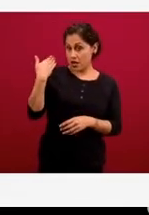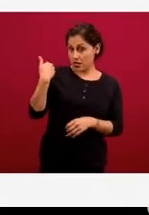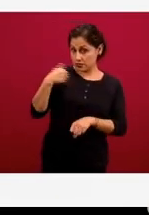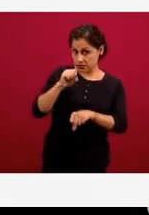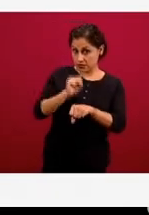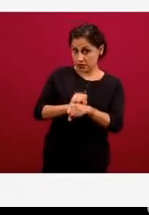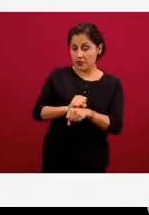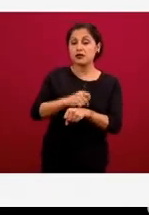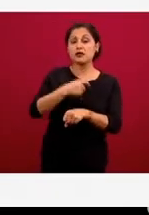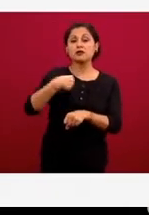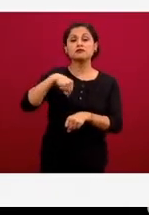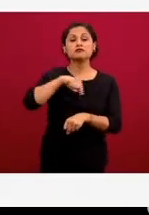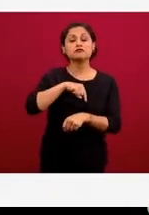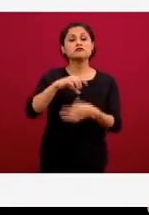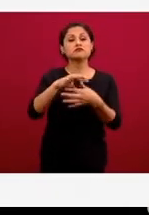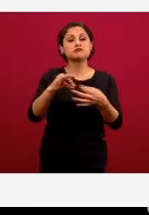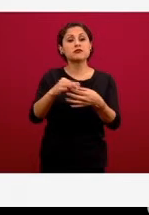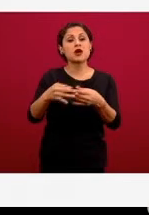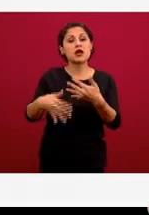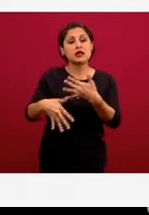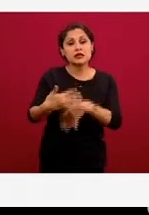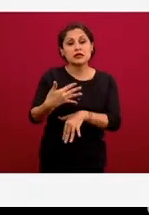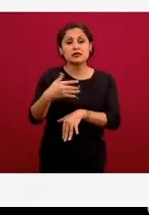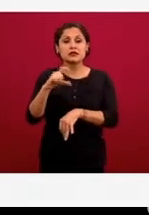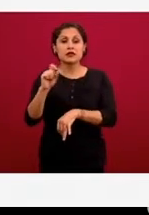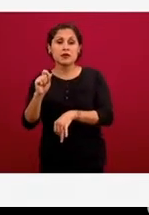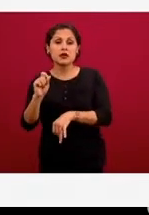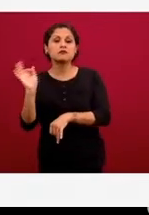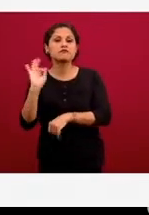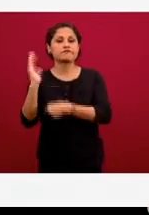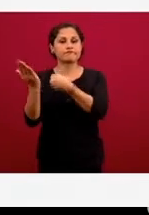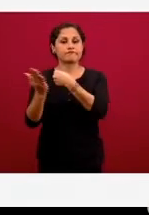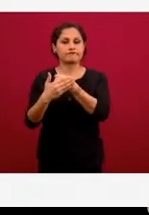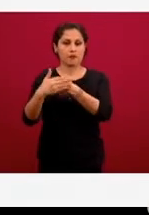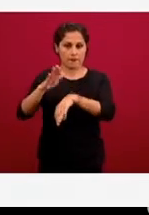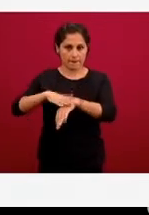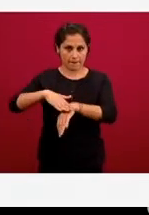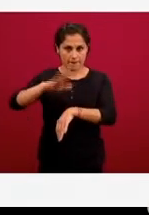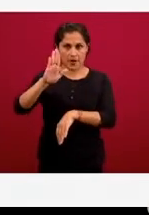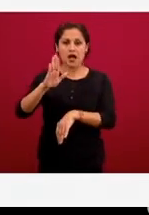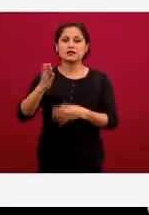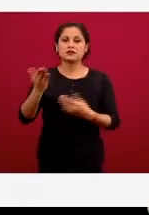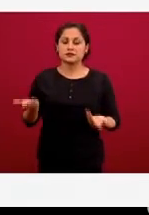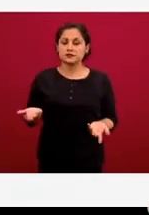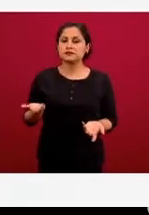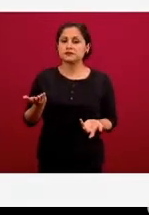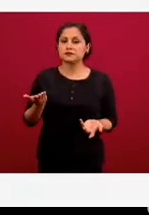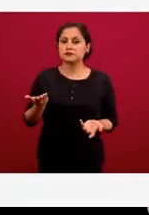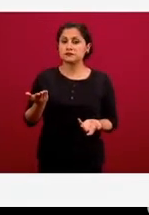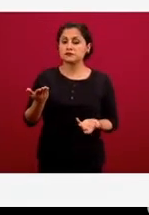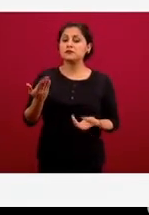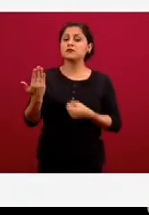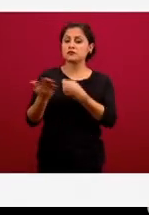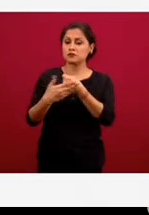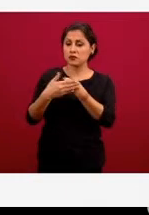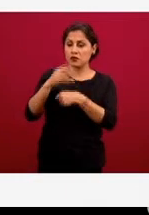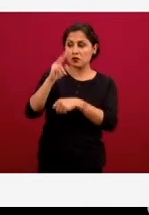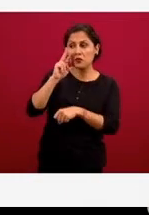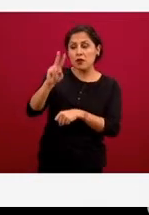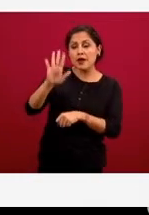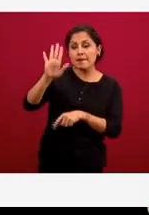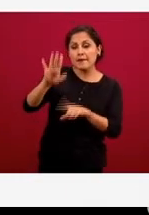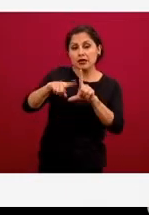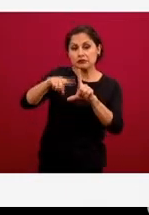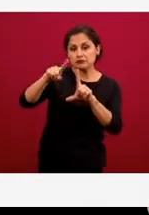20%. But over the last couple of days, we can see how that positivity has been going down. But if we also do compare